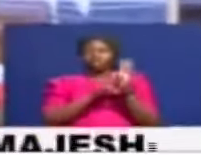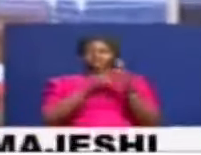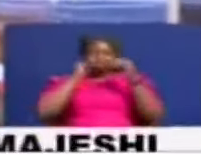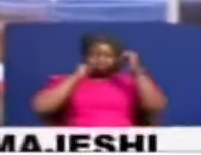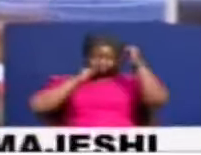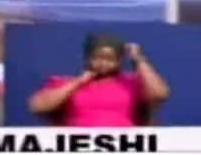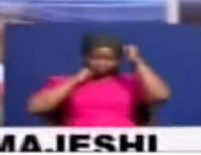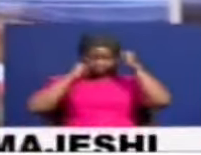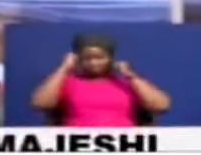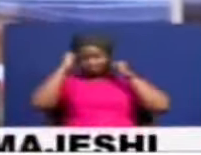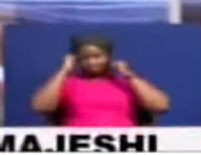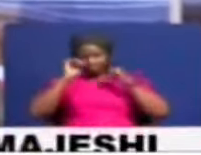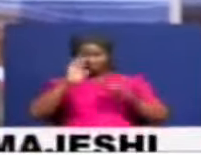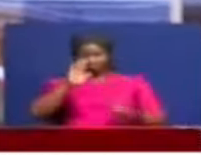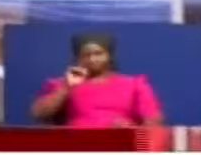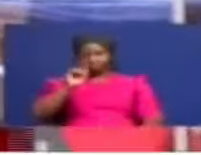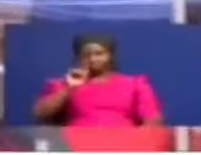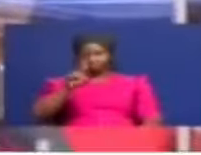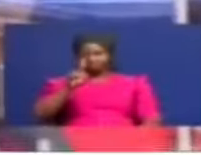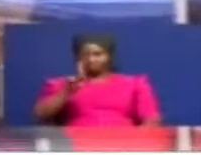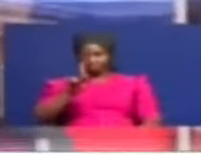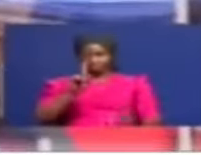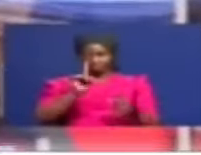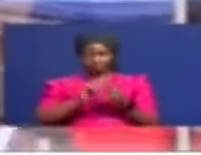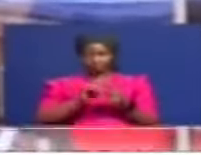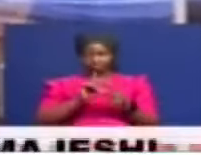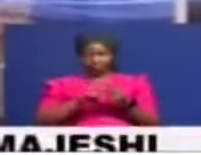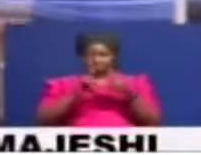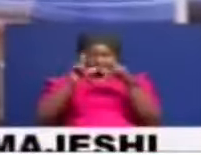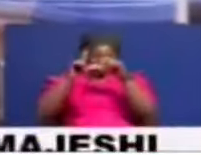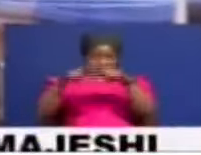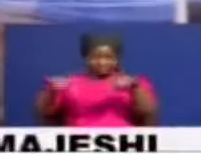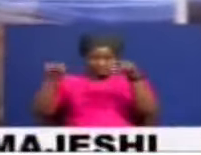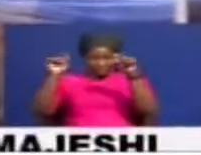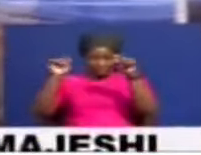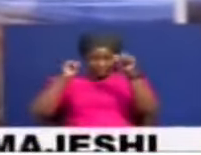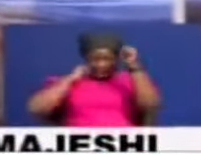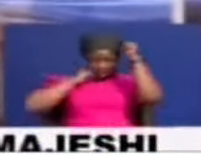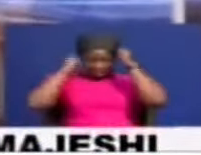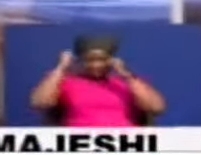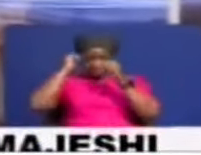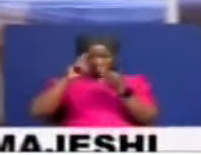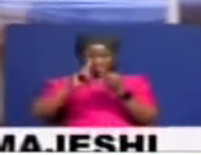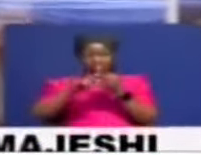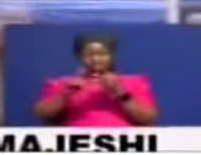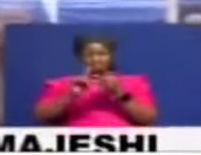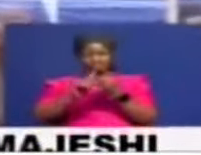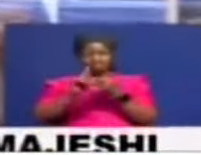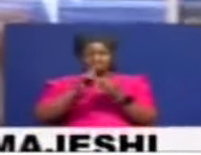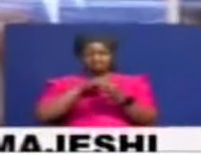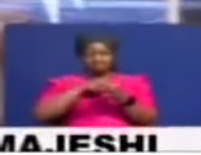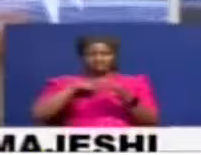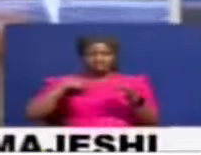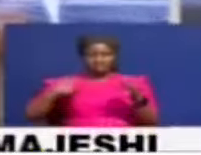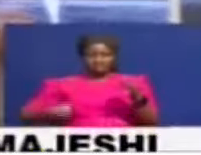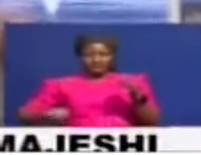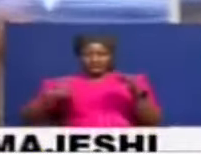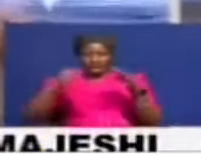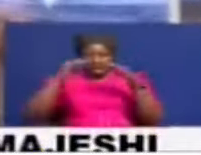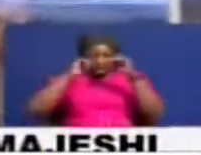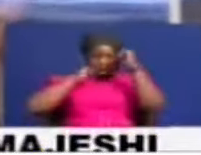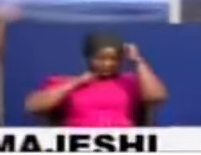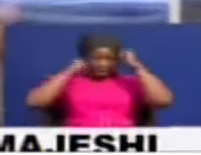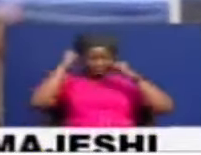the 100th birthday, but unfortunately, the son could not make it due to that accident